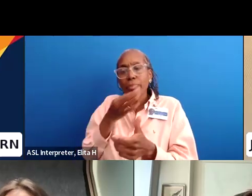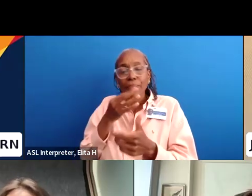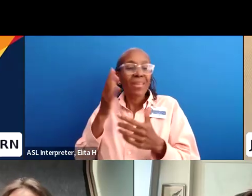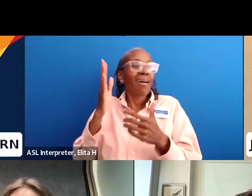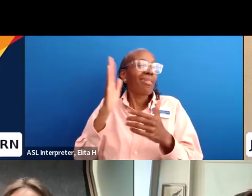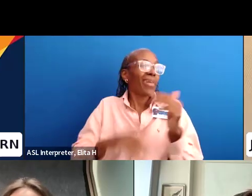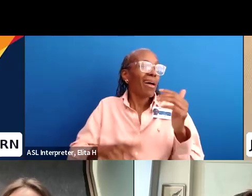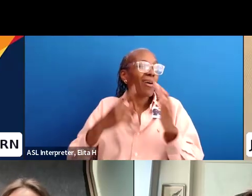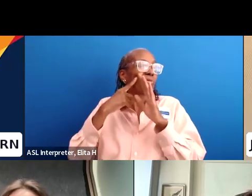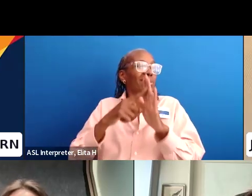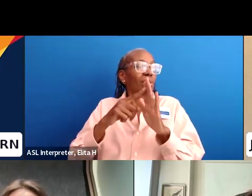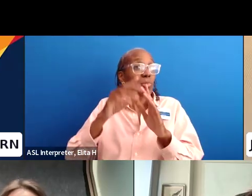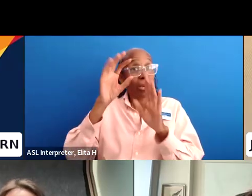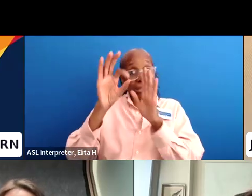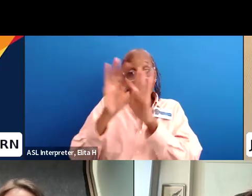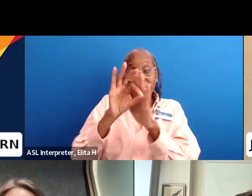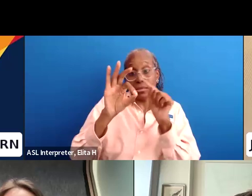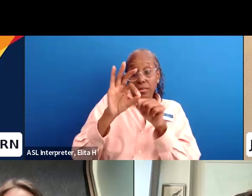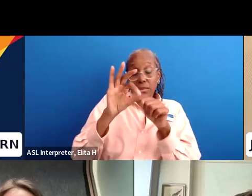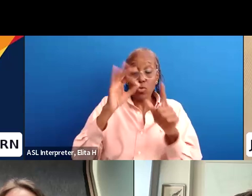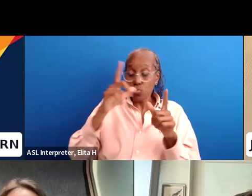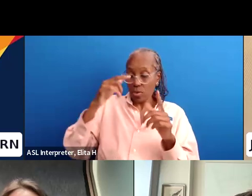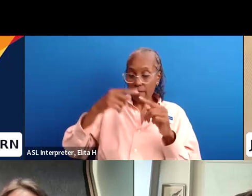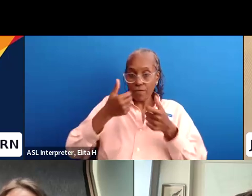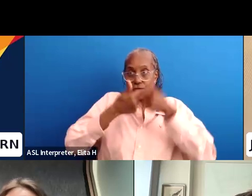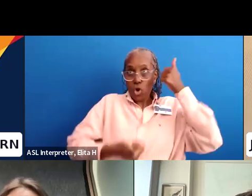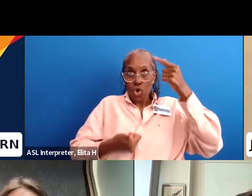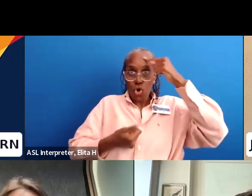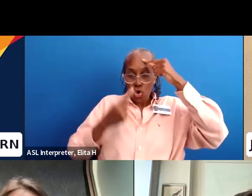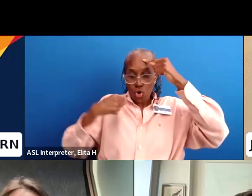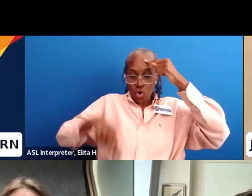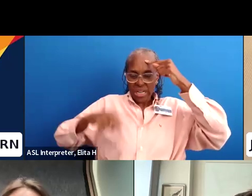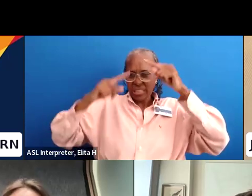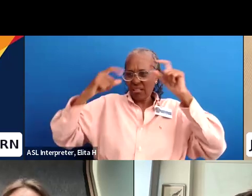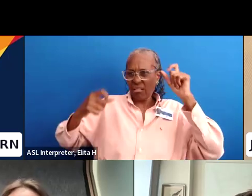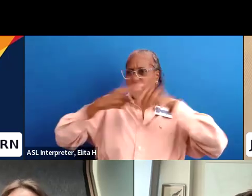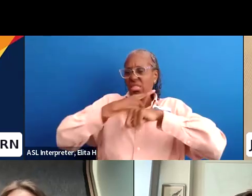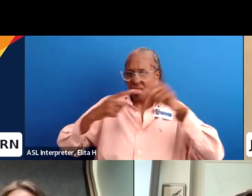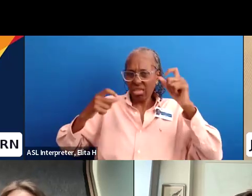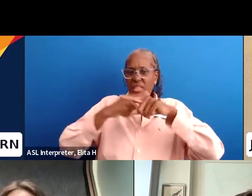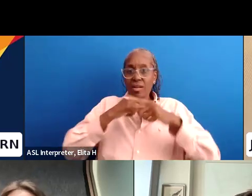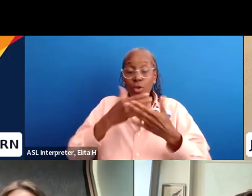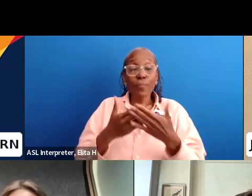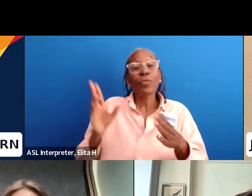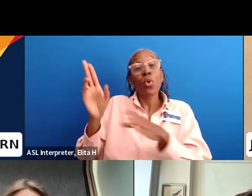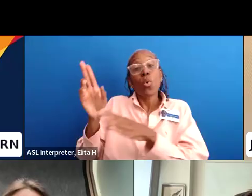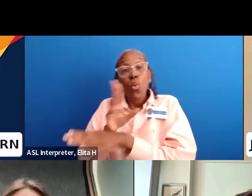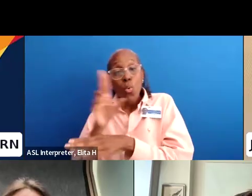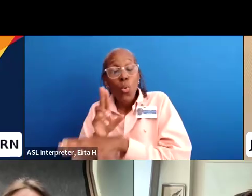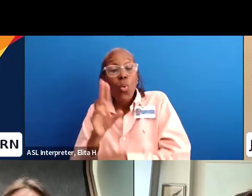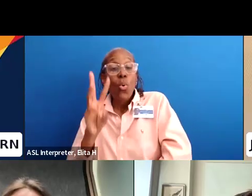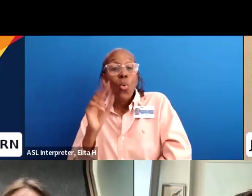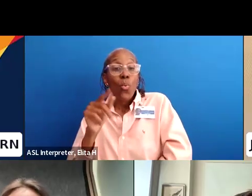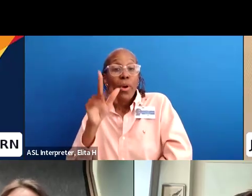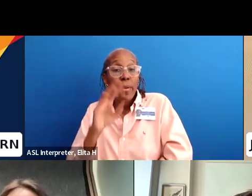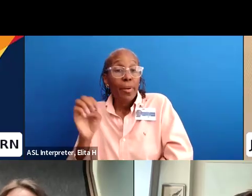that might be further from the brain. And then, whereas with wearable BCIs, those are more like a cap or